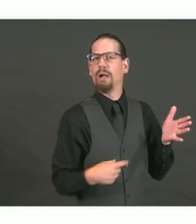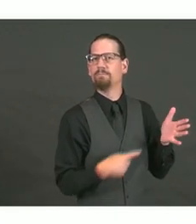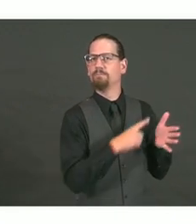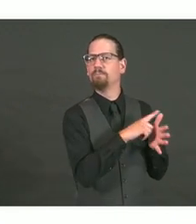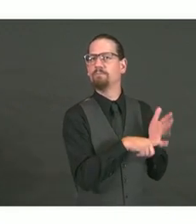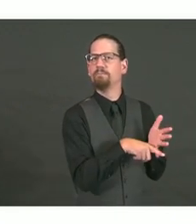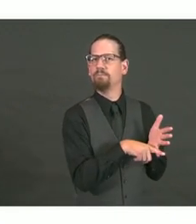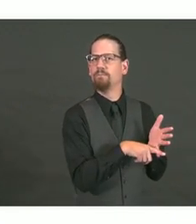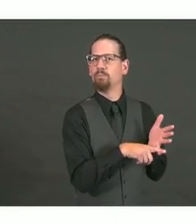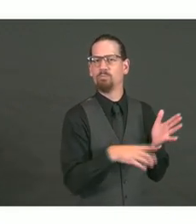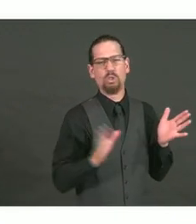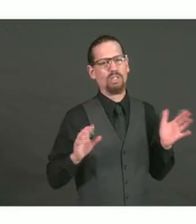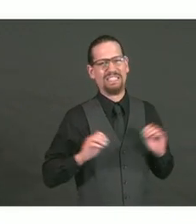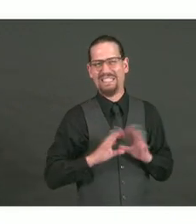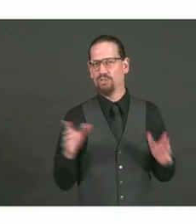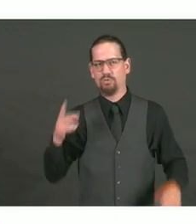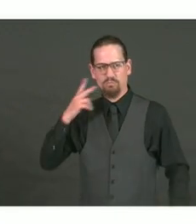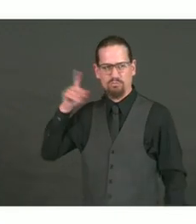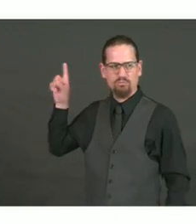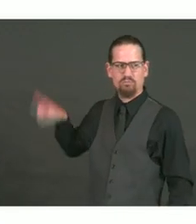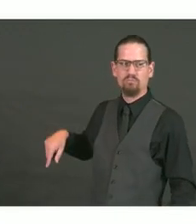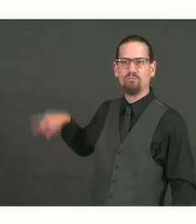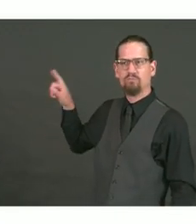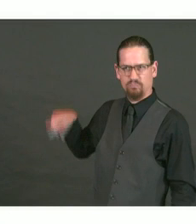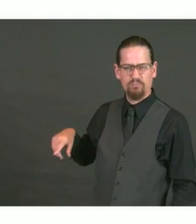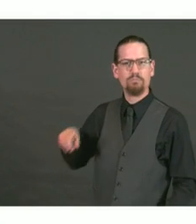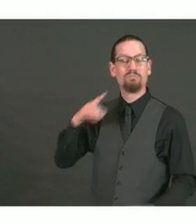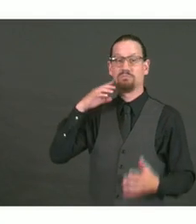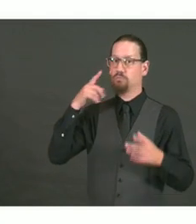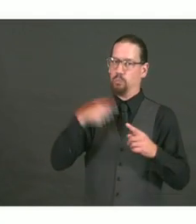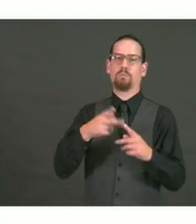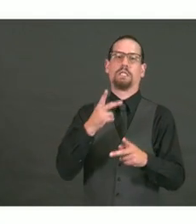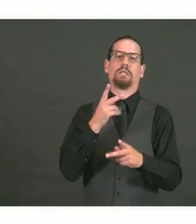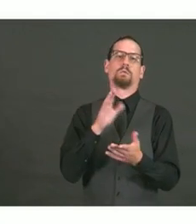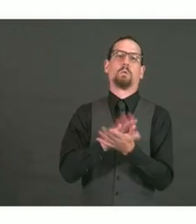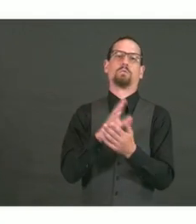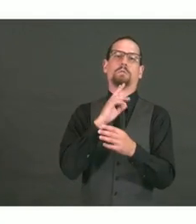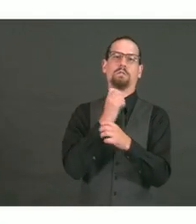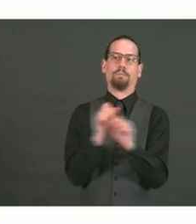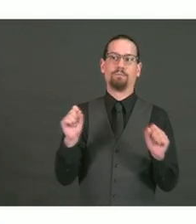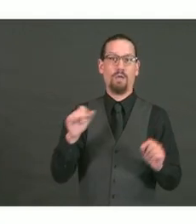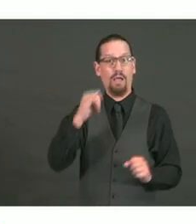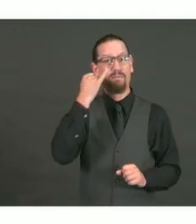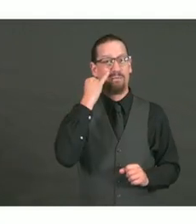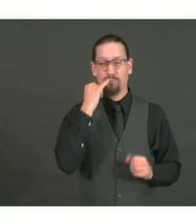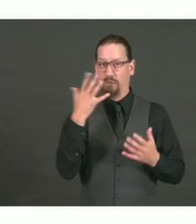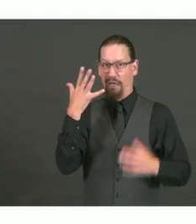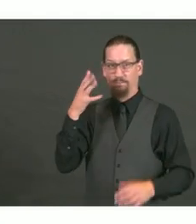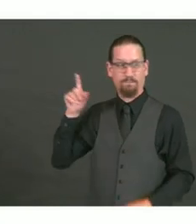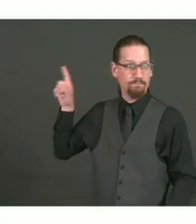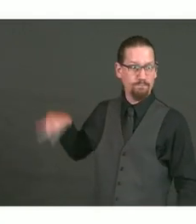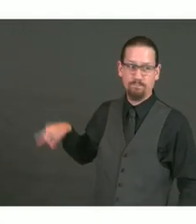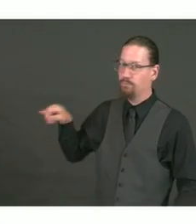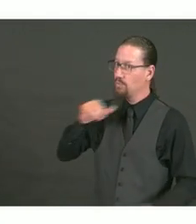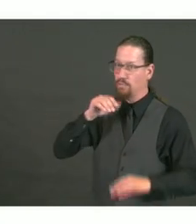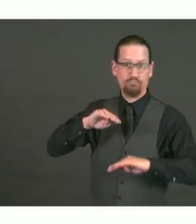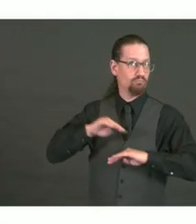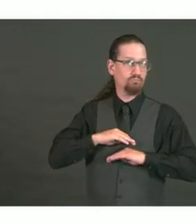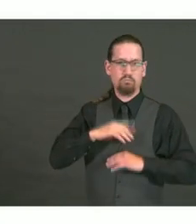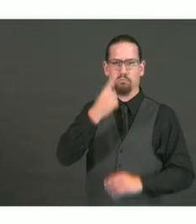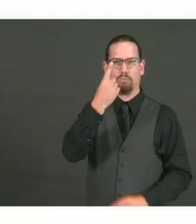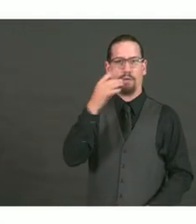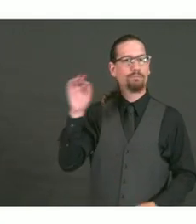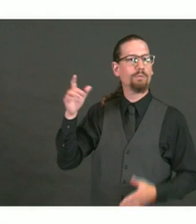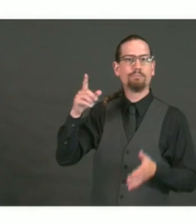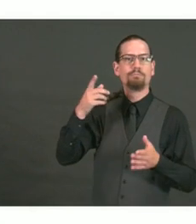so that we know it'll be safe. If we don't meet the hurdles, we won't open. I believe we can, and we're going to push to get there. And I want everyone to